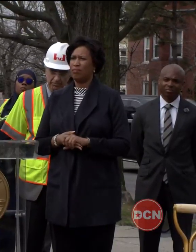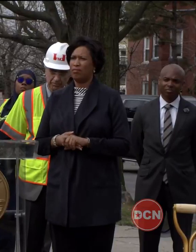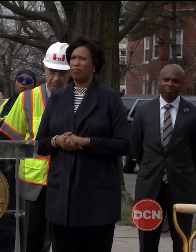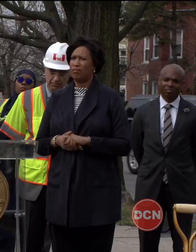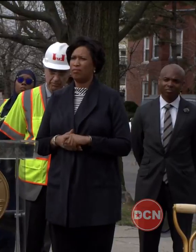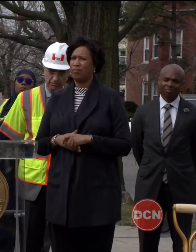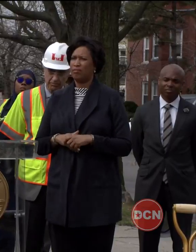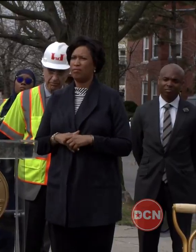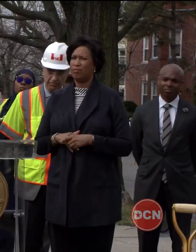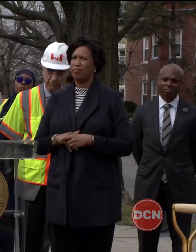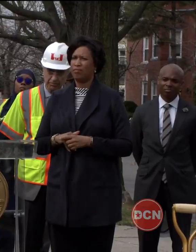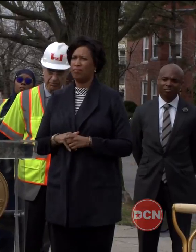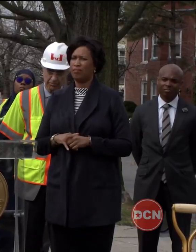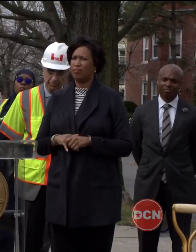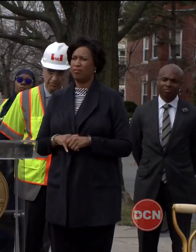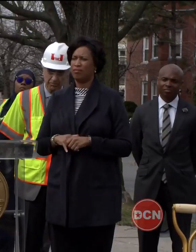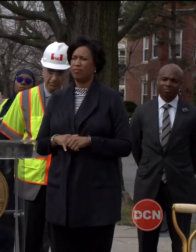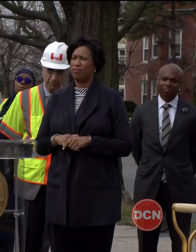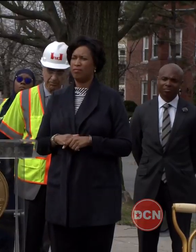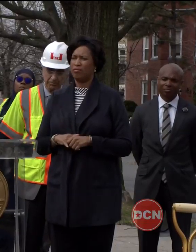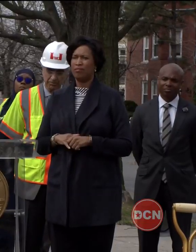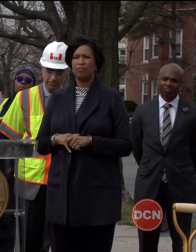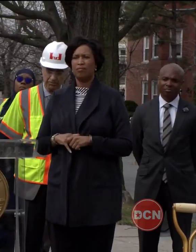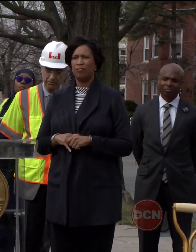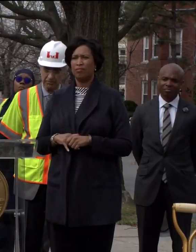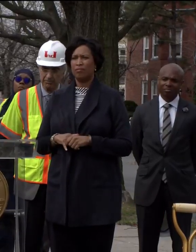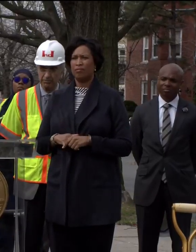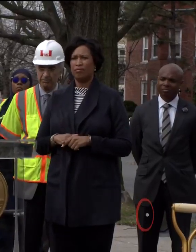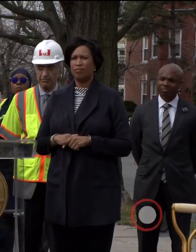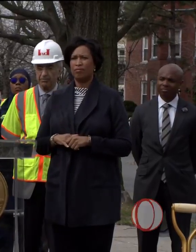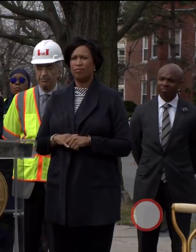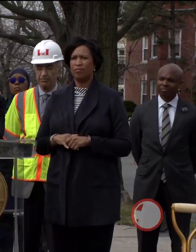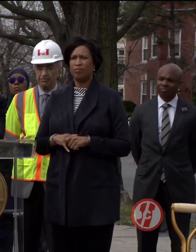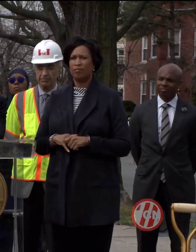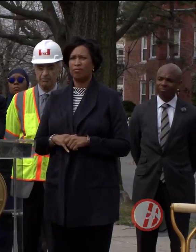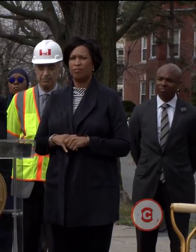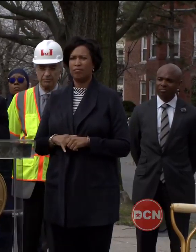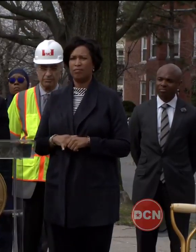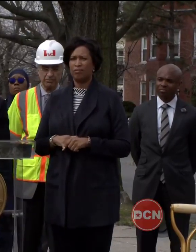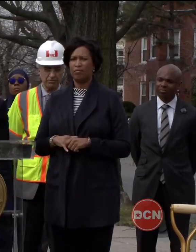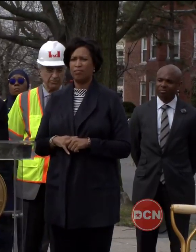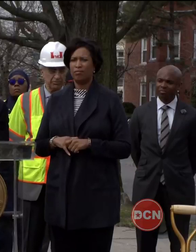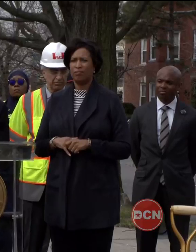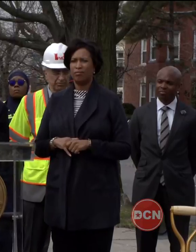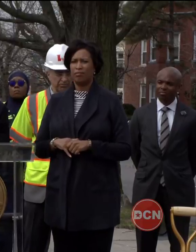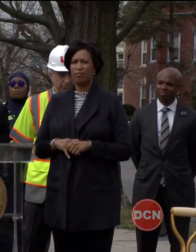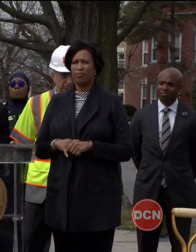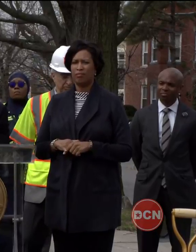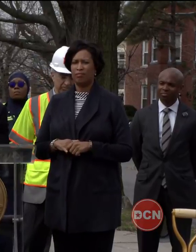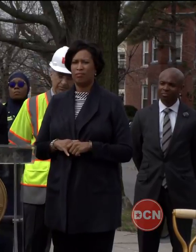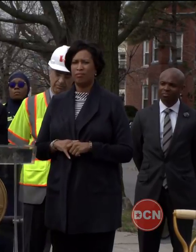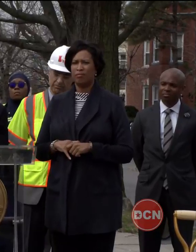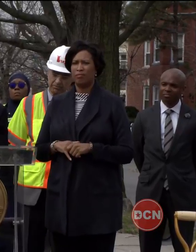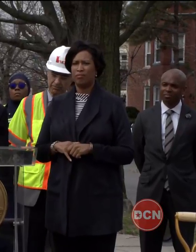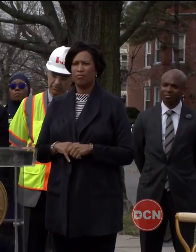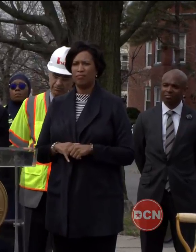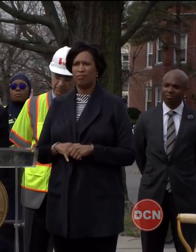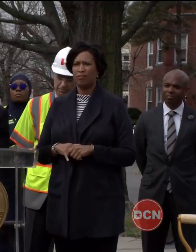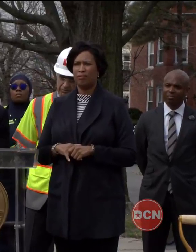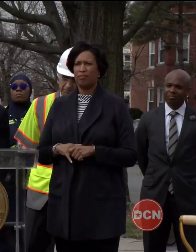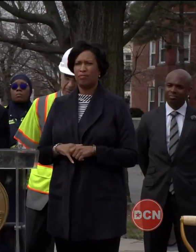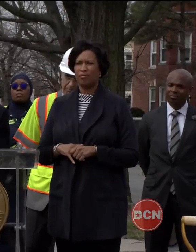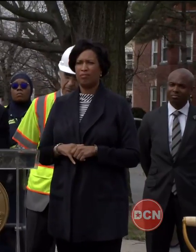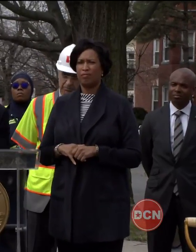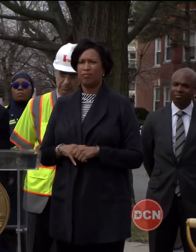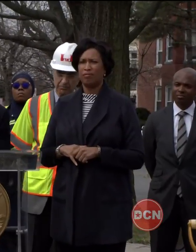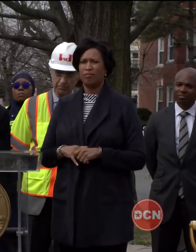is that going? How much have you paid out? How much do you expect to pay out? I can't speak to that specific question, but yes, there's a process by which